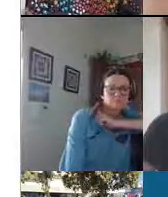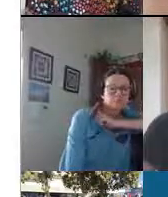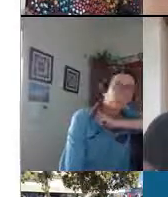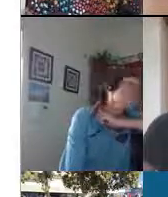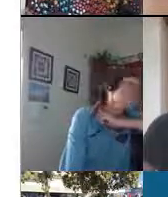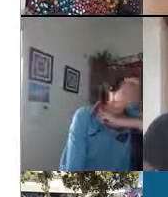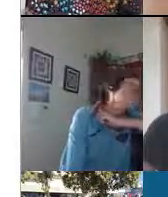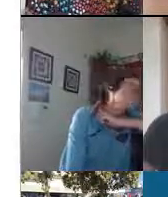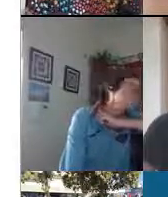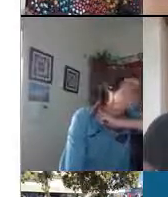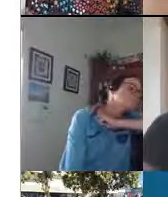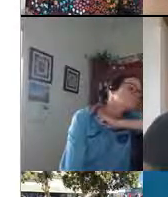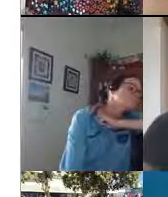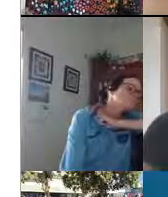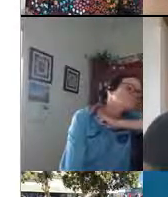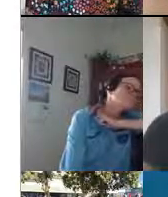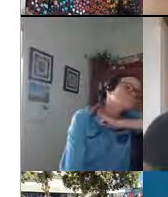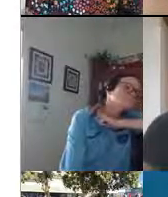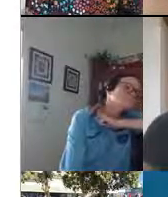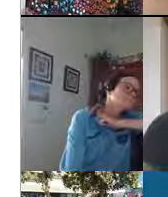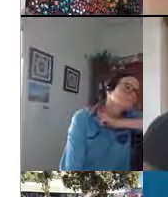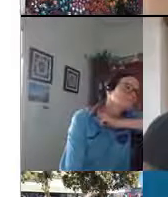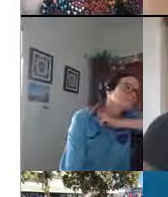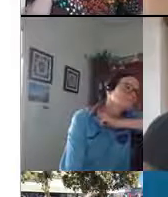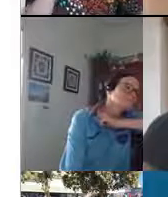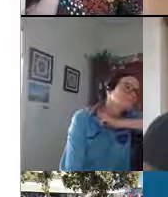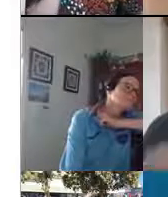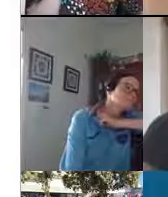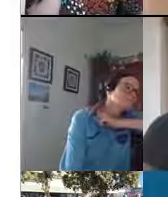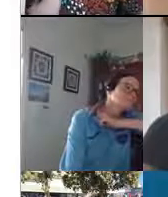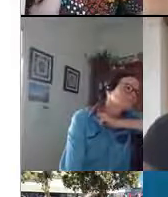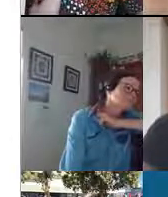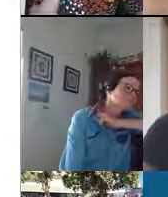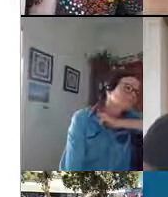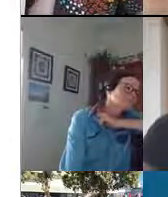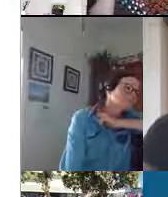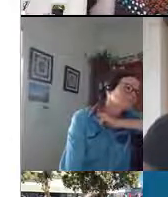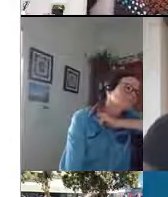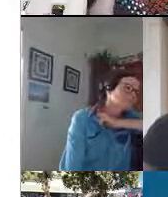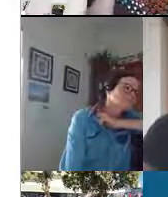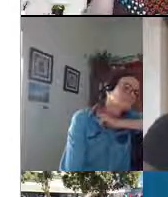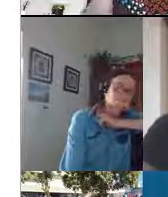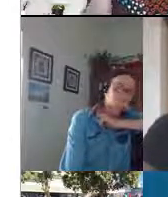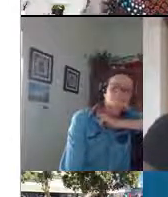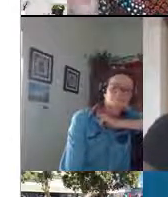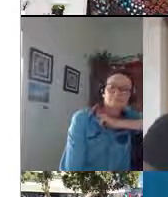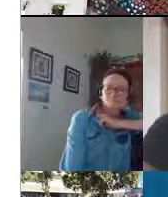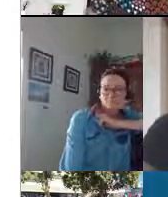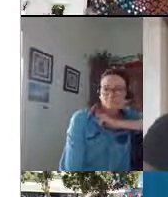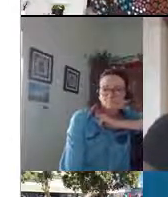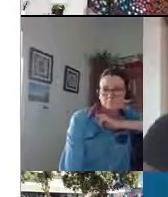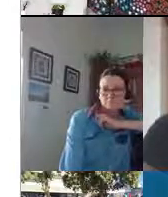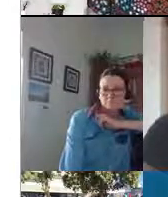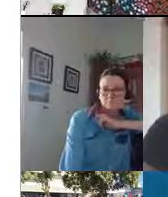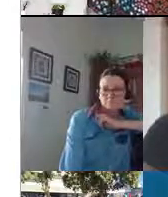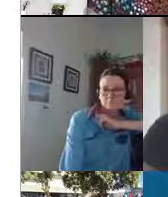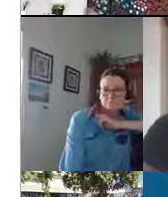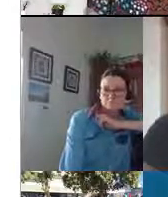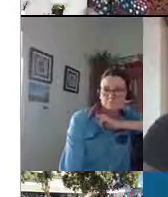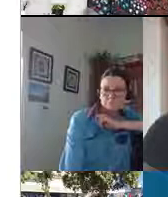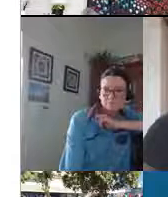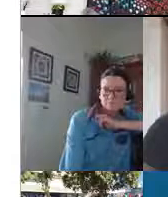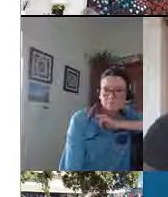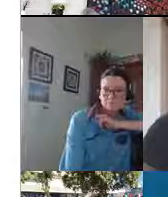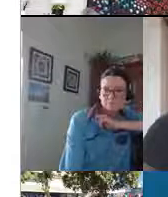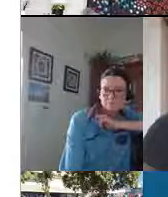a discrete chunk of the grid is really what we're on about here. And it was important, as Maddie said, to